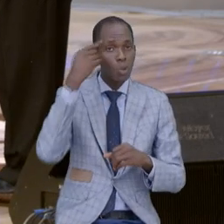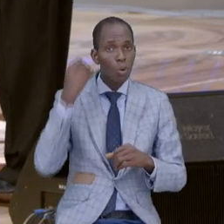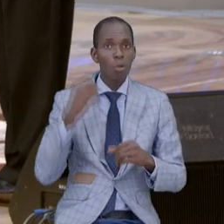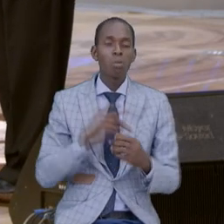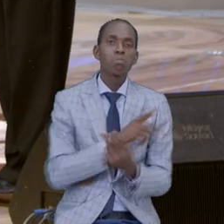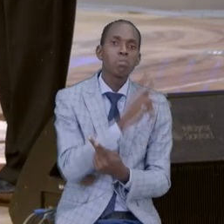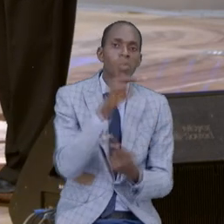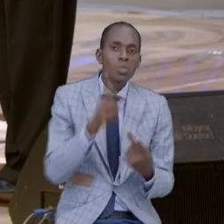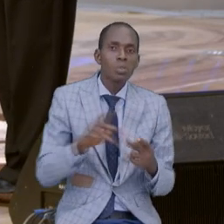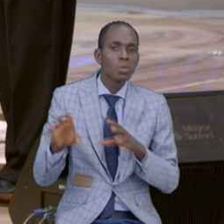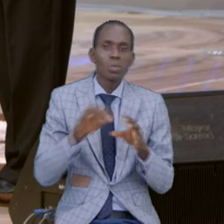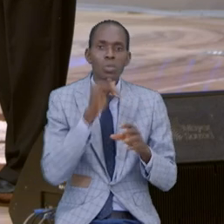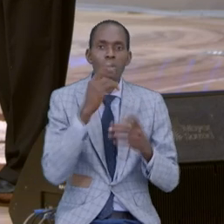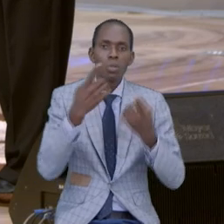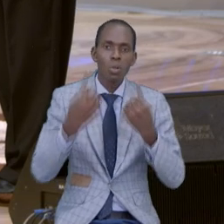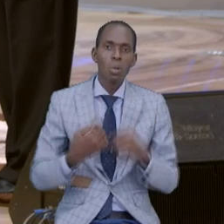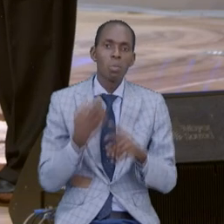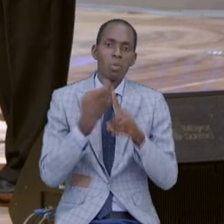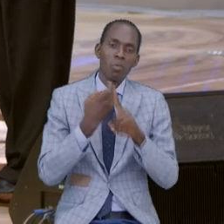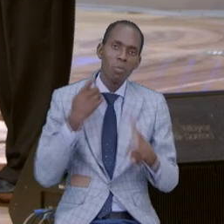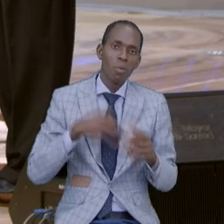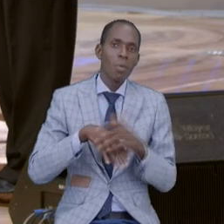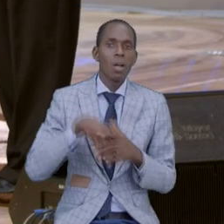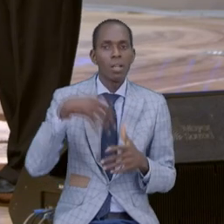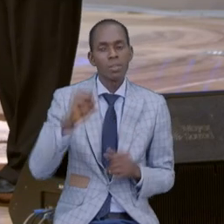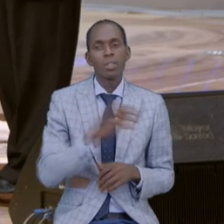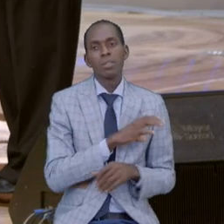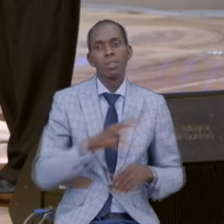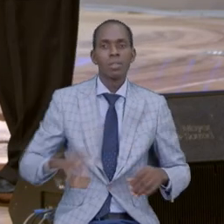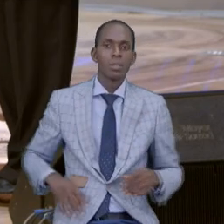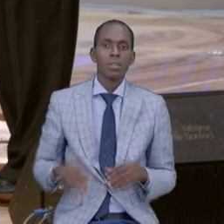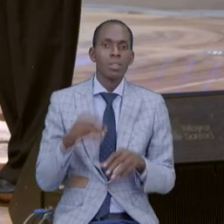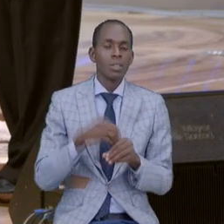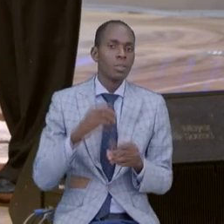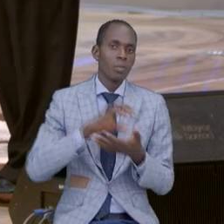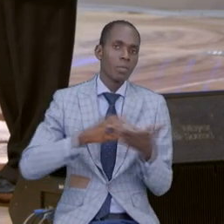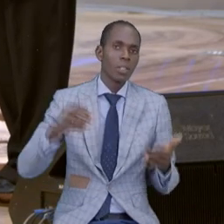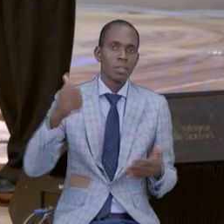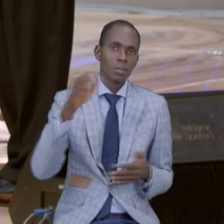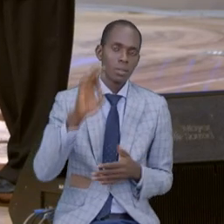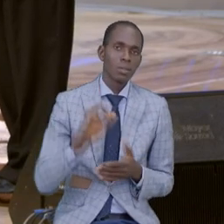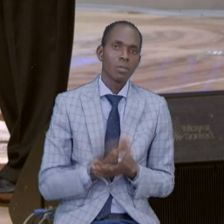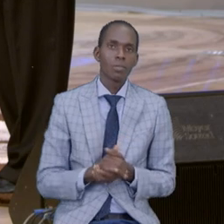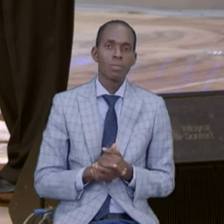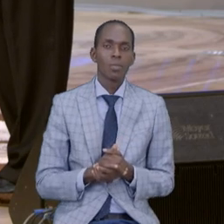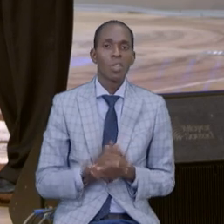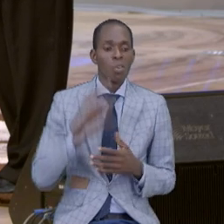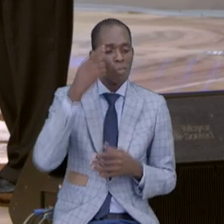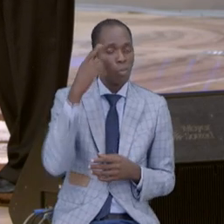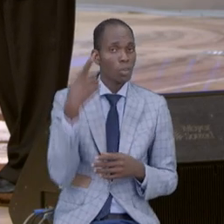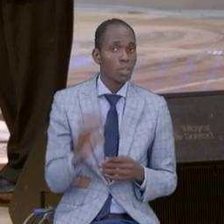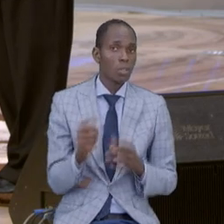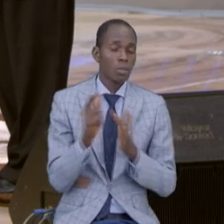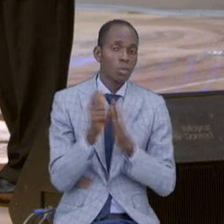not come from outside Christ. Verse 19, it says, for the law